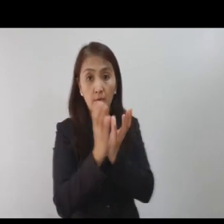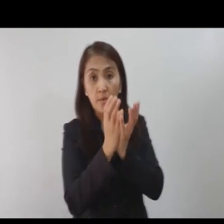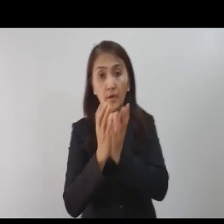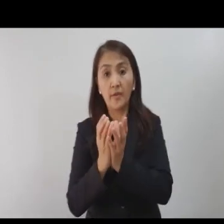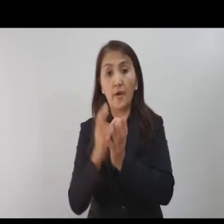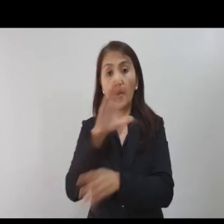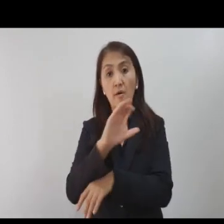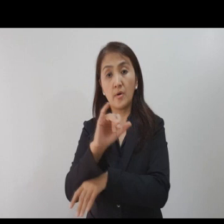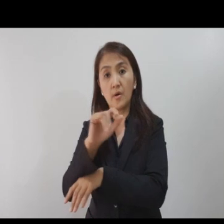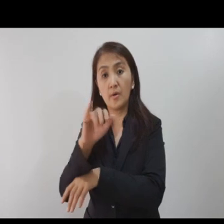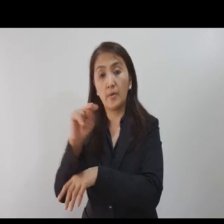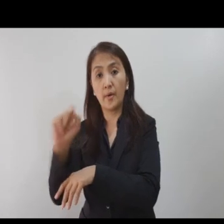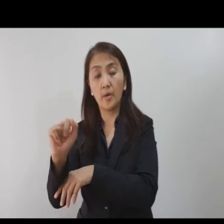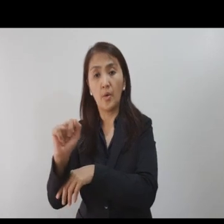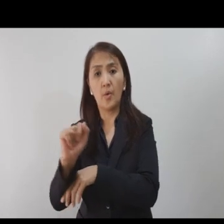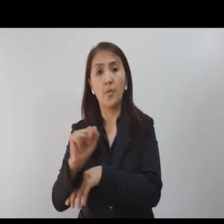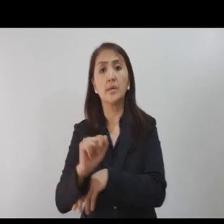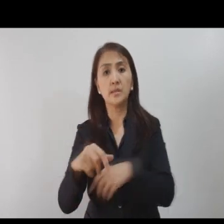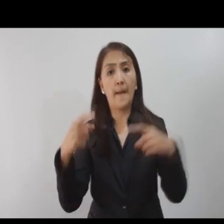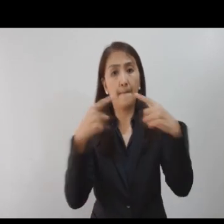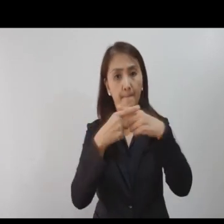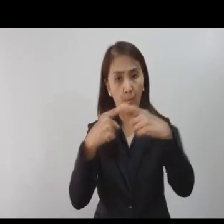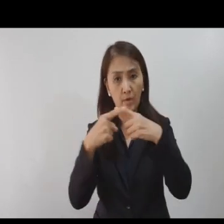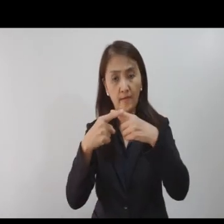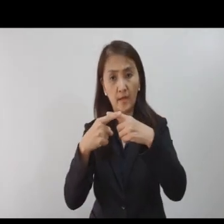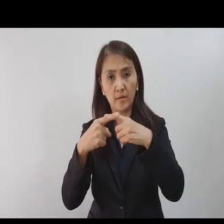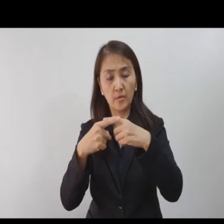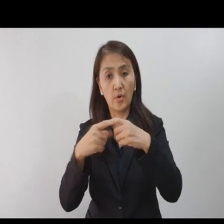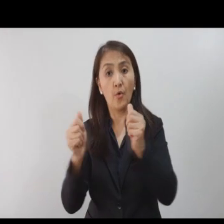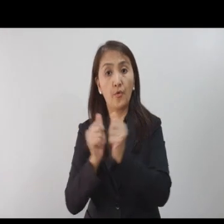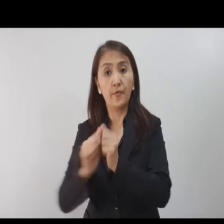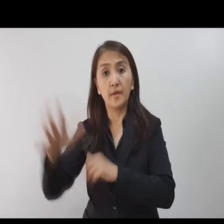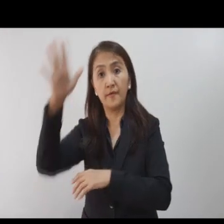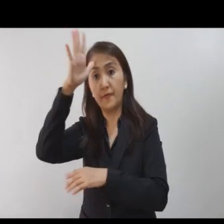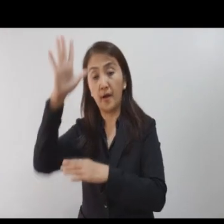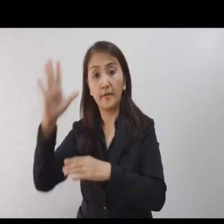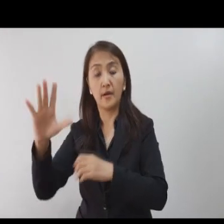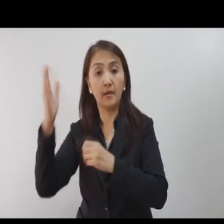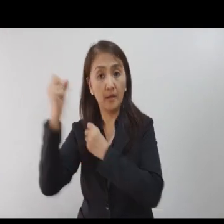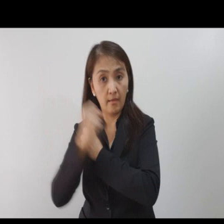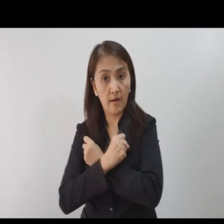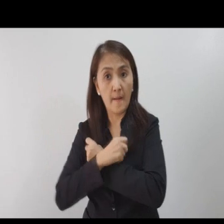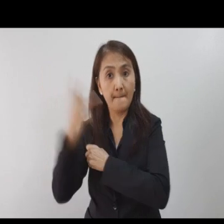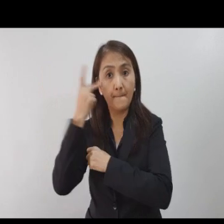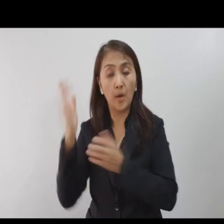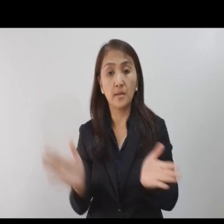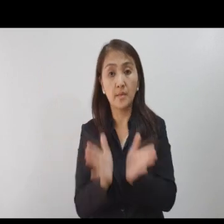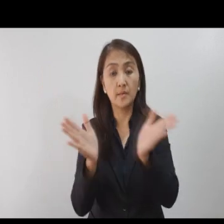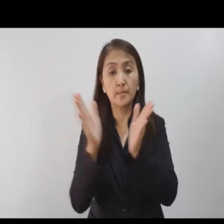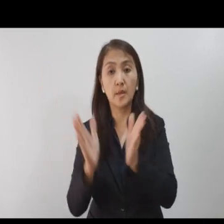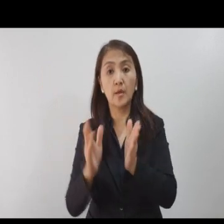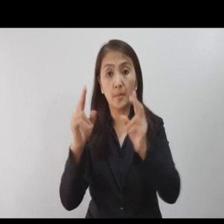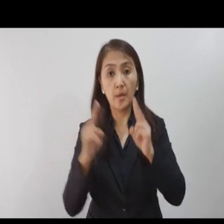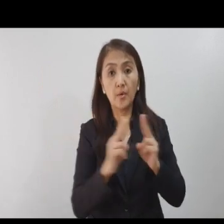The community of Corinth was plagued by divisions and rivalries. With fatherly concern, Paul exhorts them